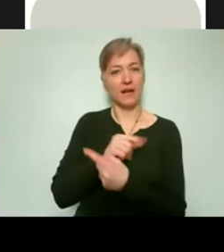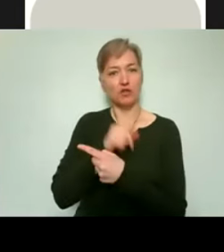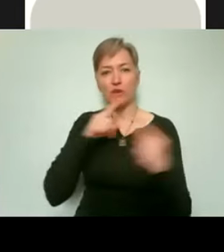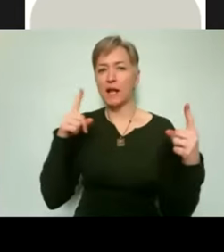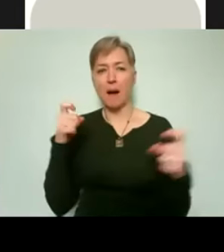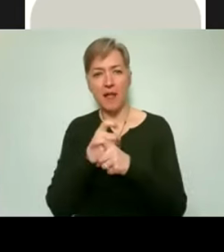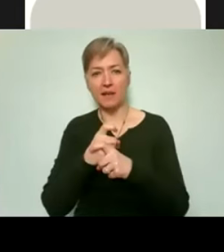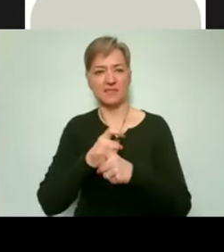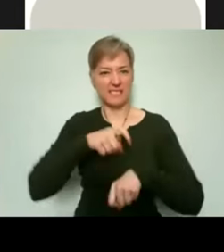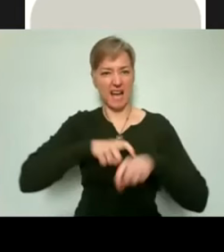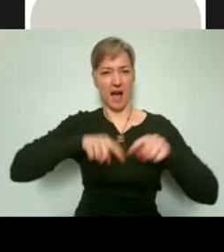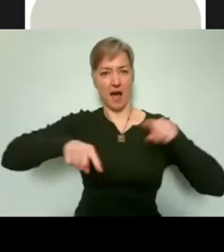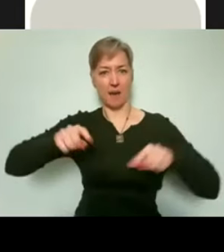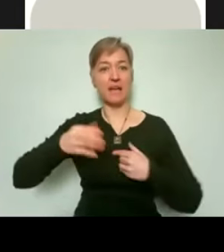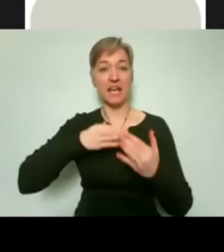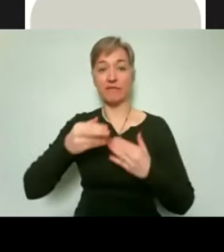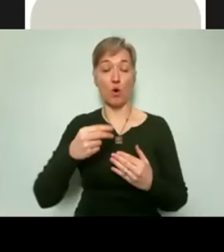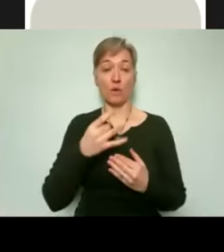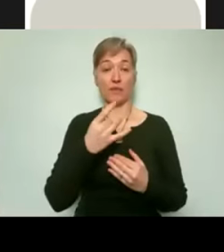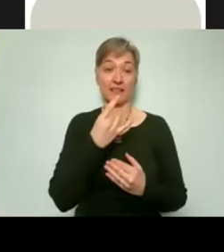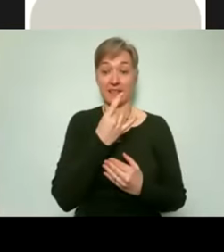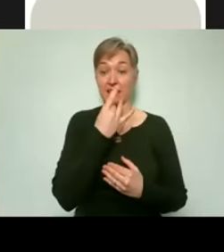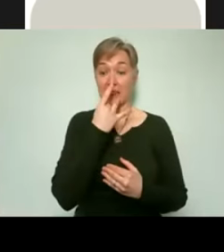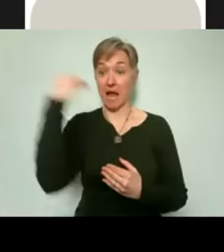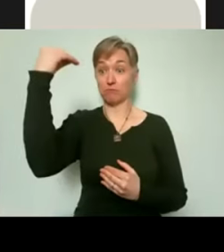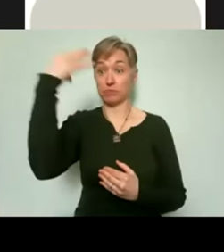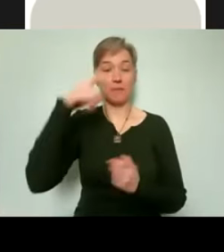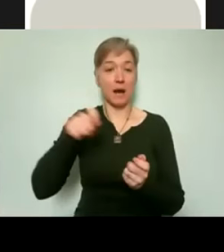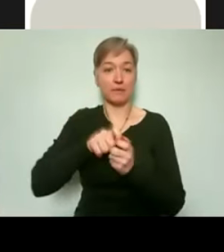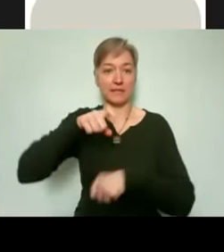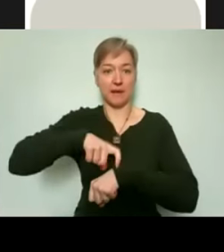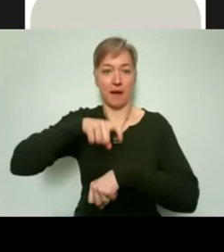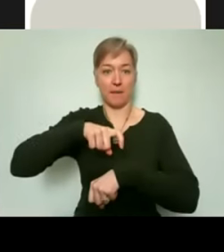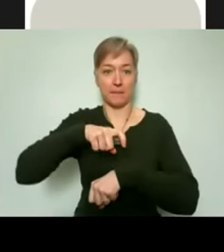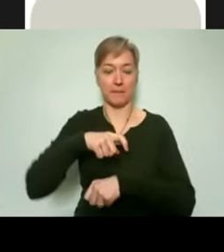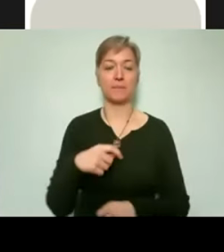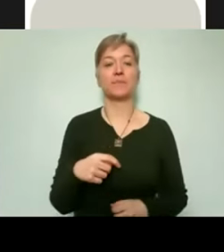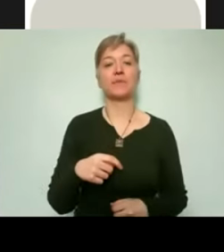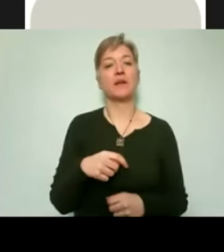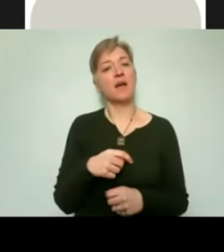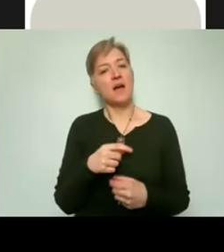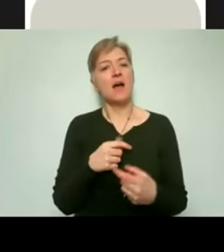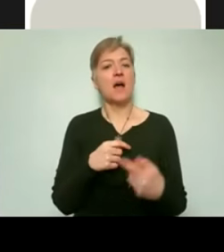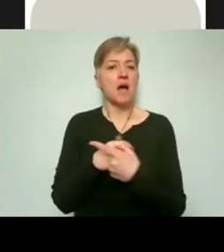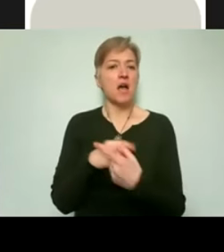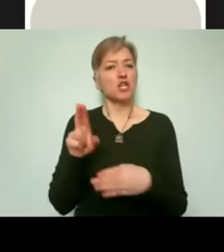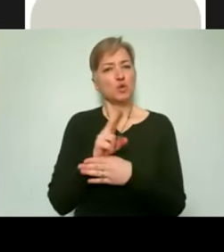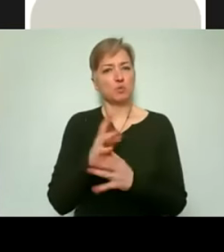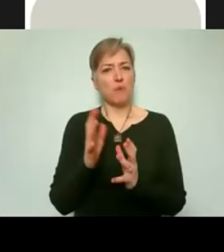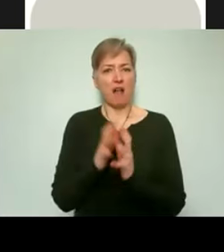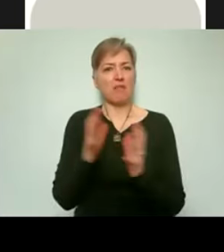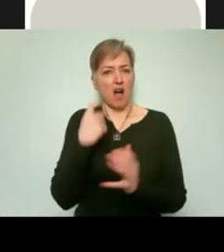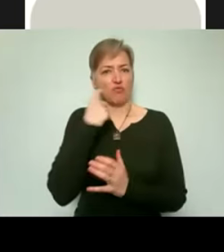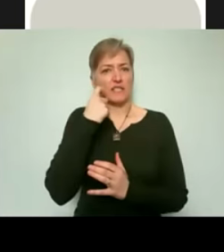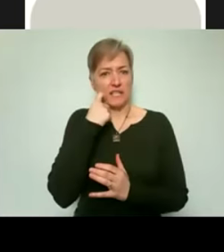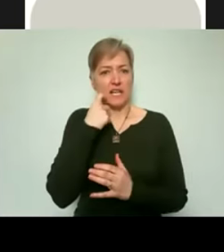time varying, even though the visual stimulus comes on at a precise moment in time. And these have been used pretty extensively recently in accounting